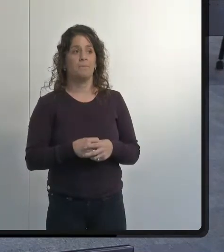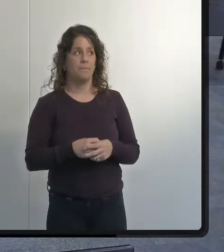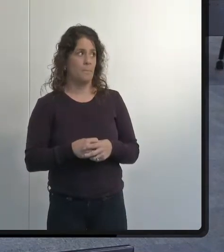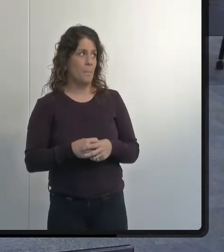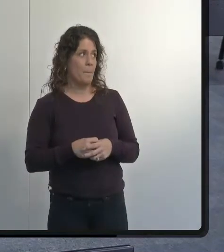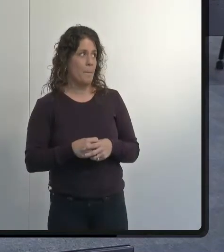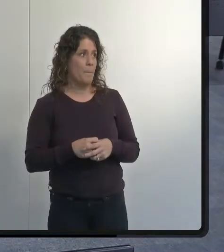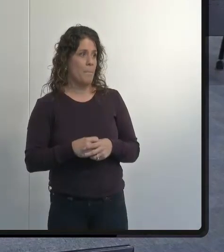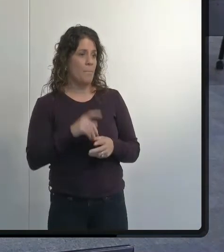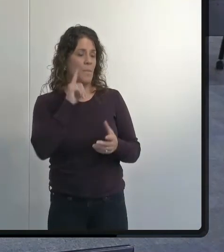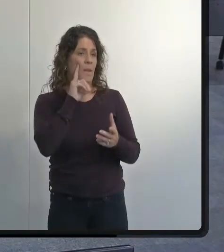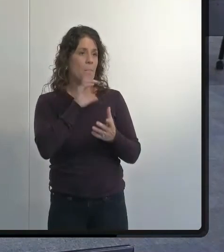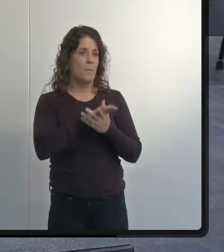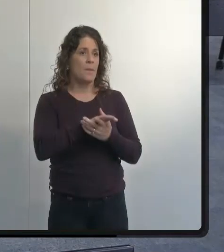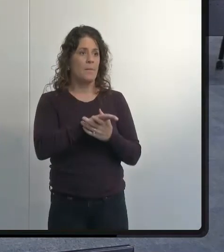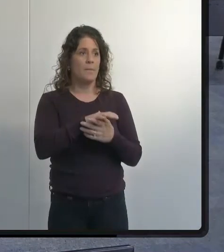I think that Jean is gone. We are out of time. If there are remaining questions from media on the phone, please follow